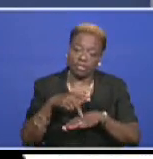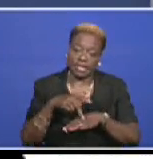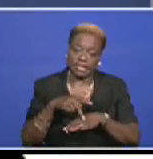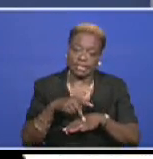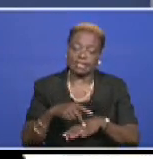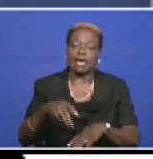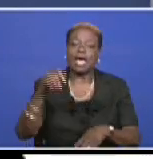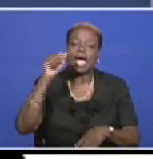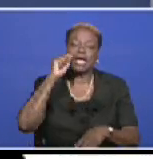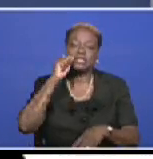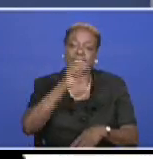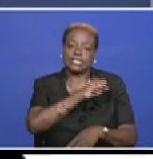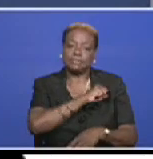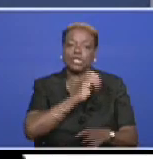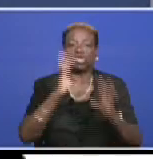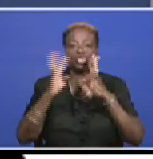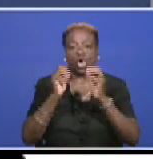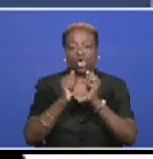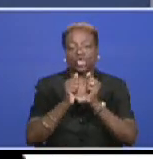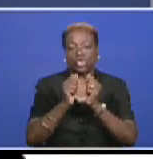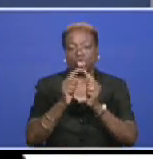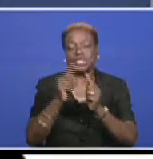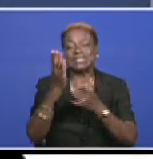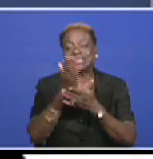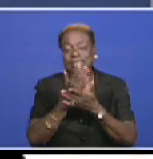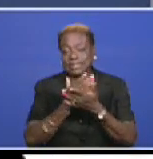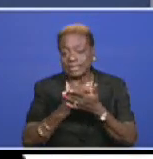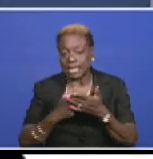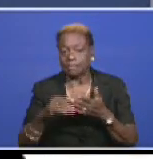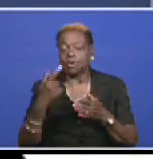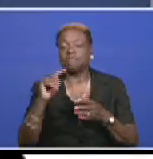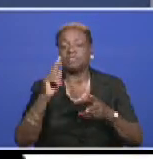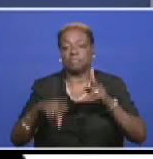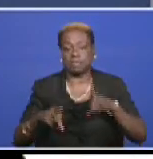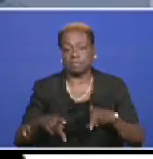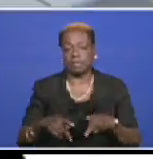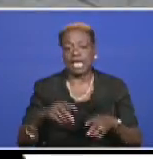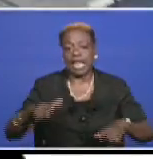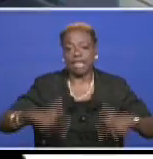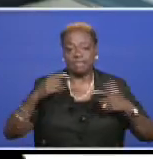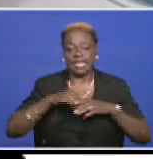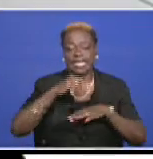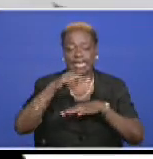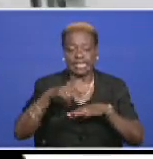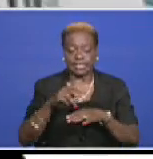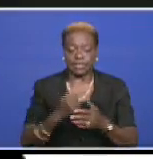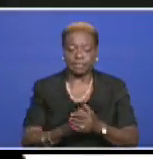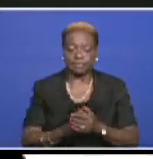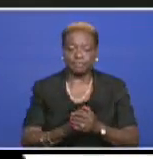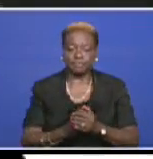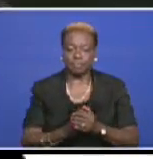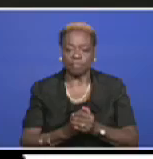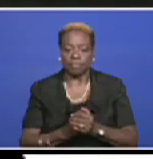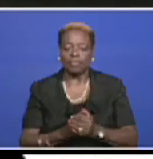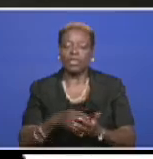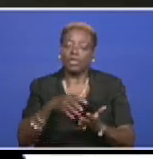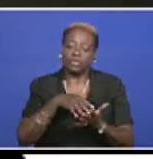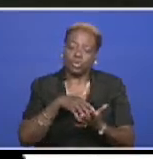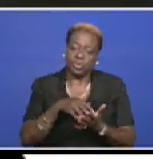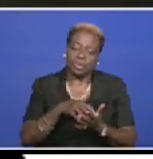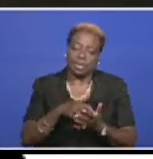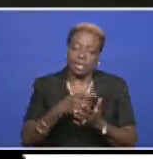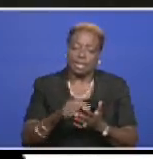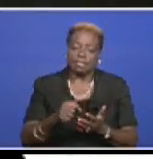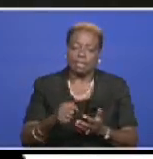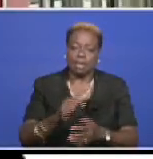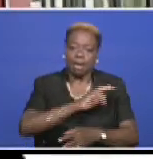Antoinette Smith spoke to some residents who had a few words for the power company. After a weekend of power cuts and area blackouts left the